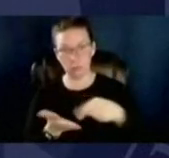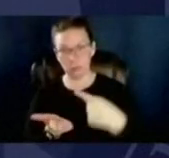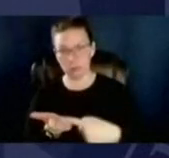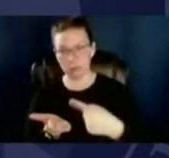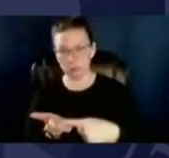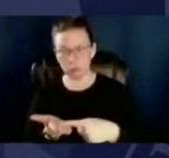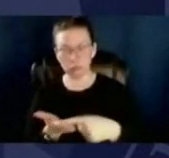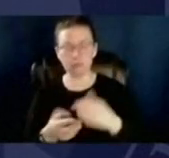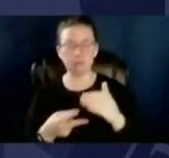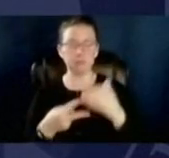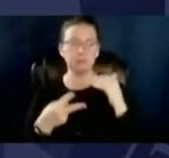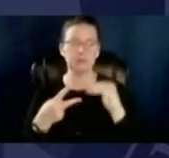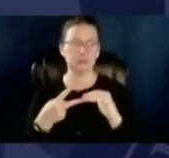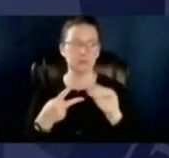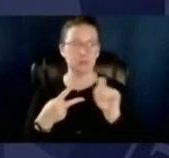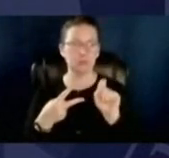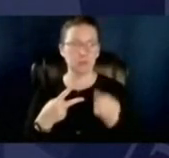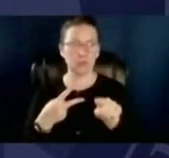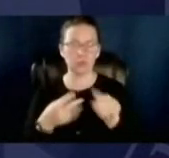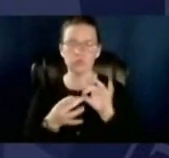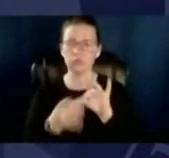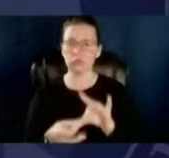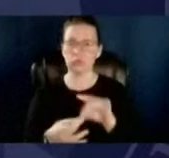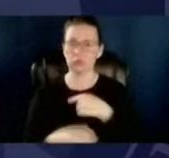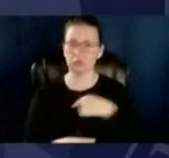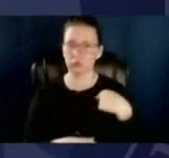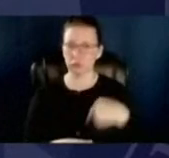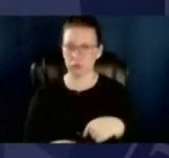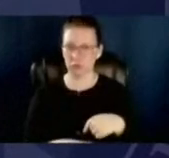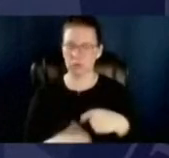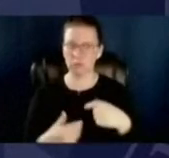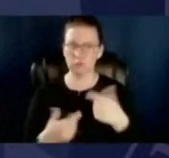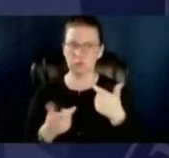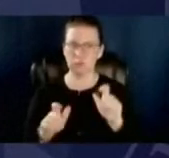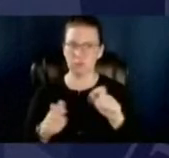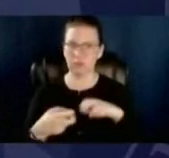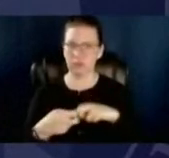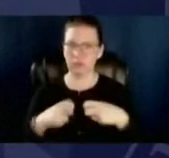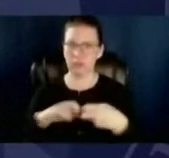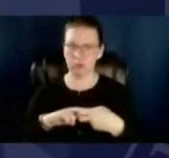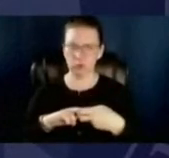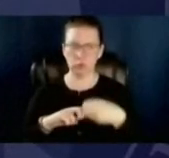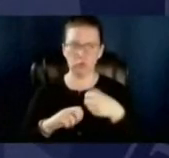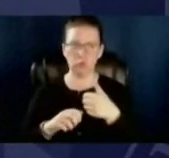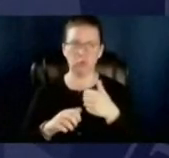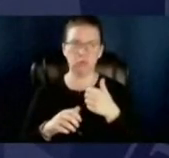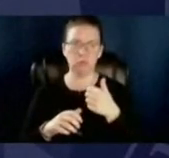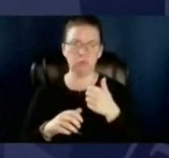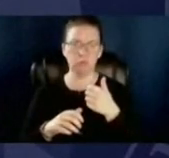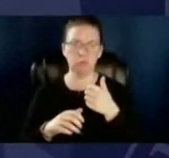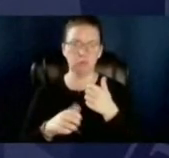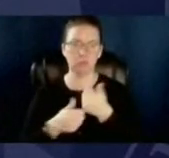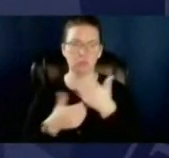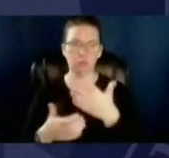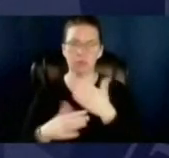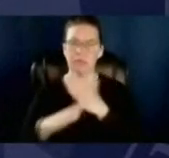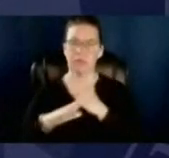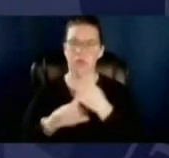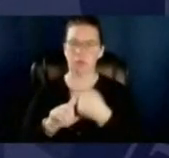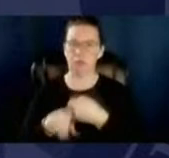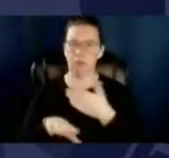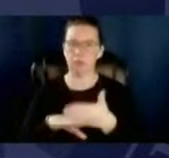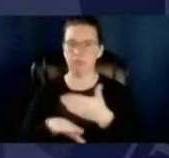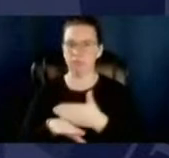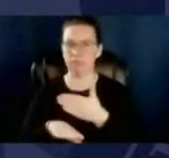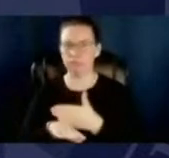broadly, disagreements with China have been a big issue in making headway in debt relief for these countries. Are you having